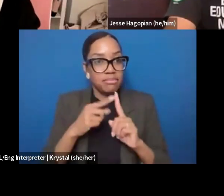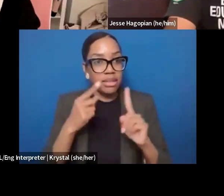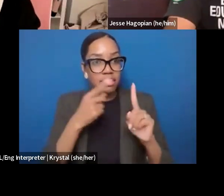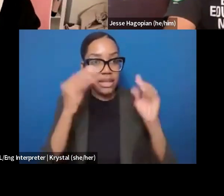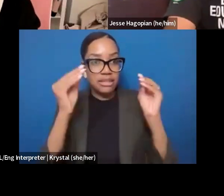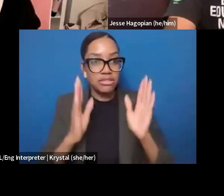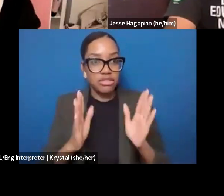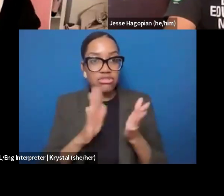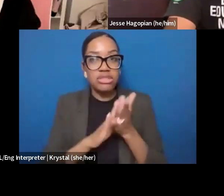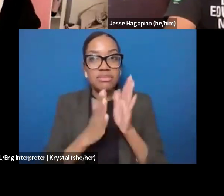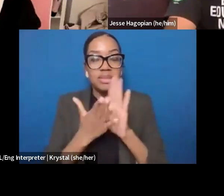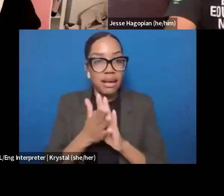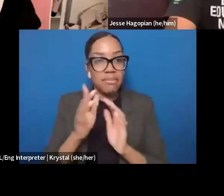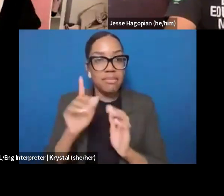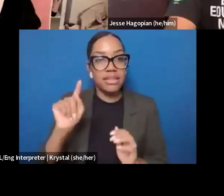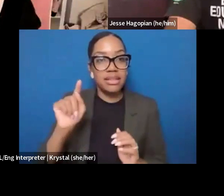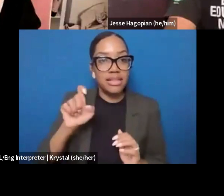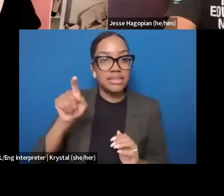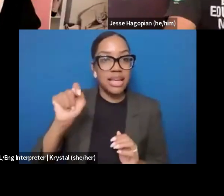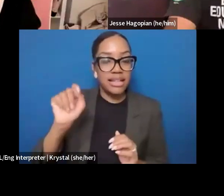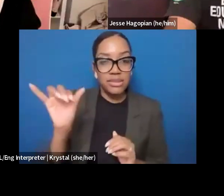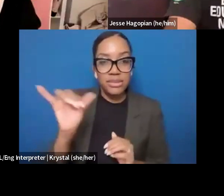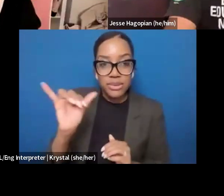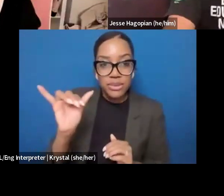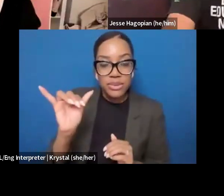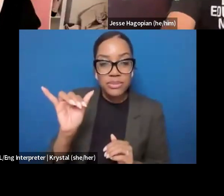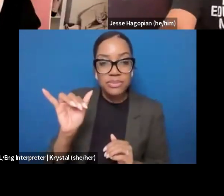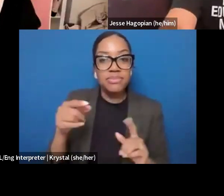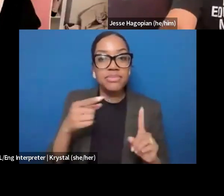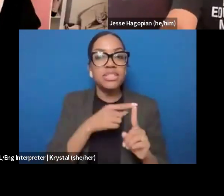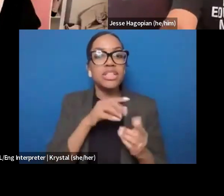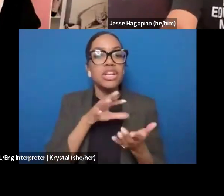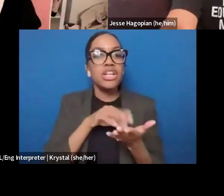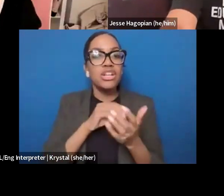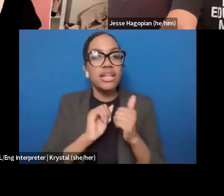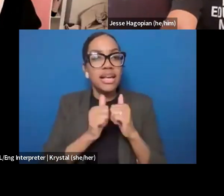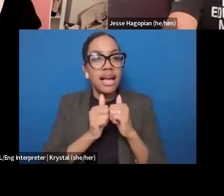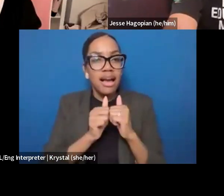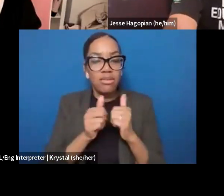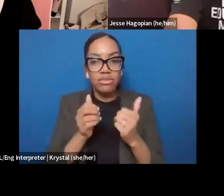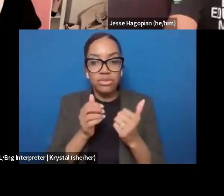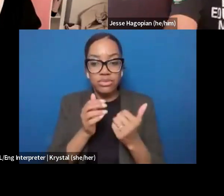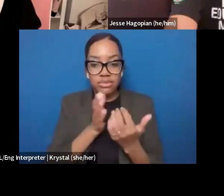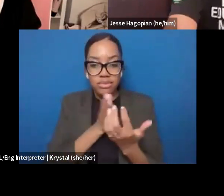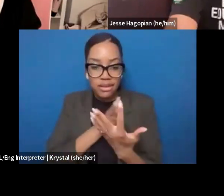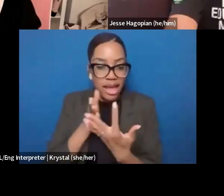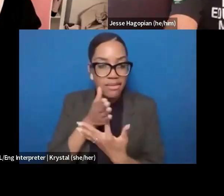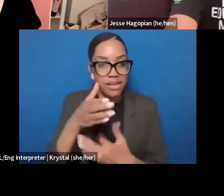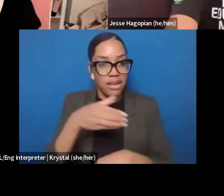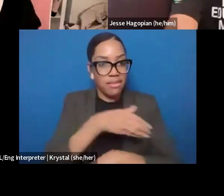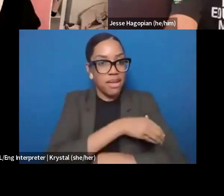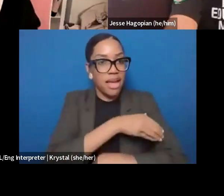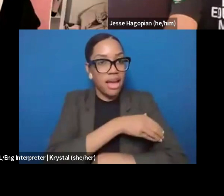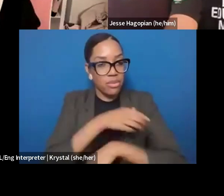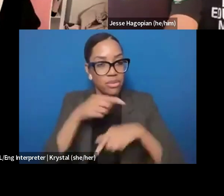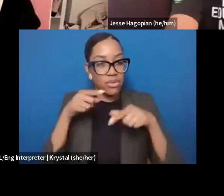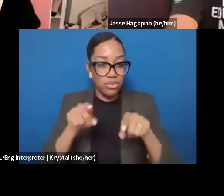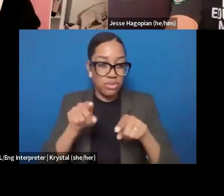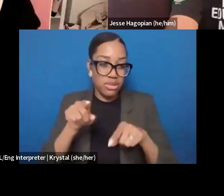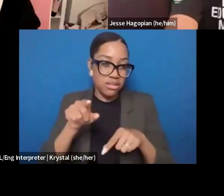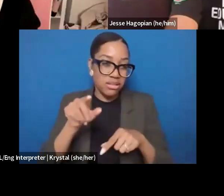important way, where students are learning about what it means to navigate power in the racially hostile context